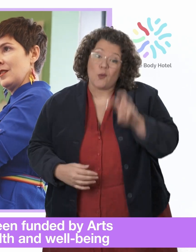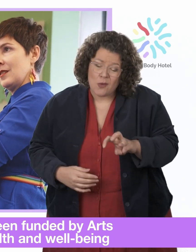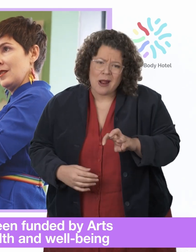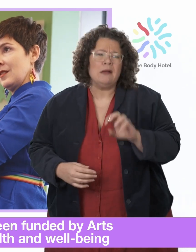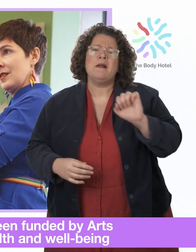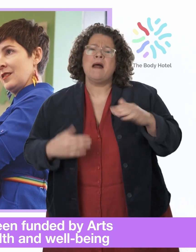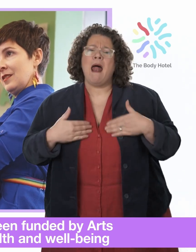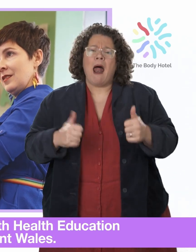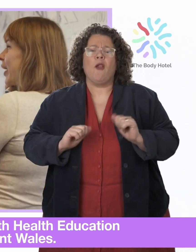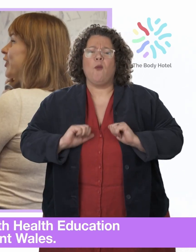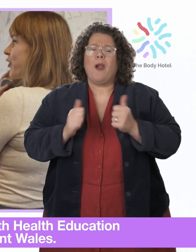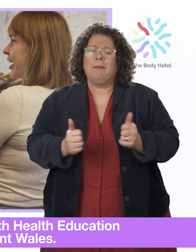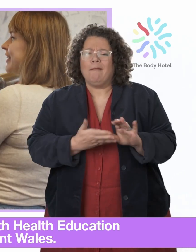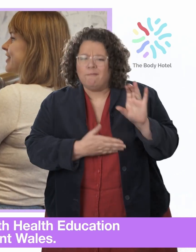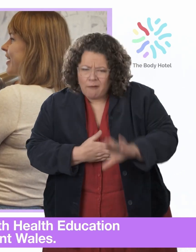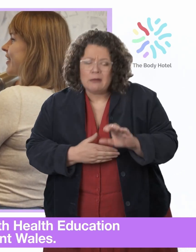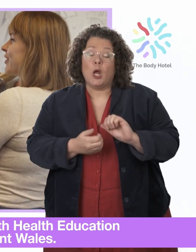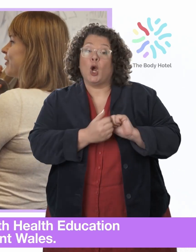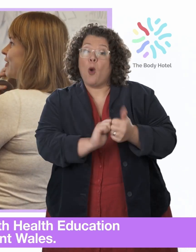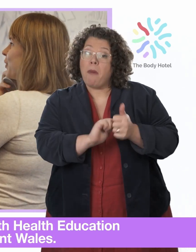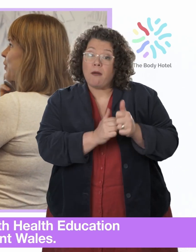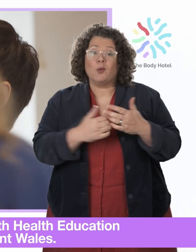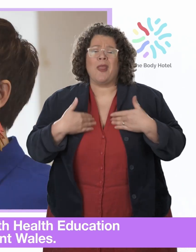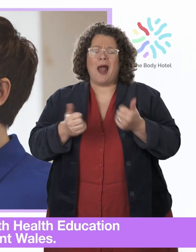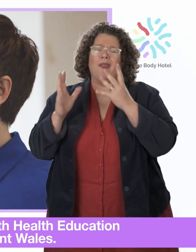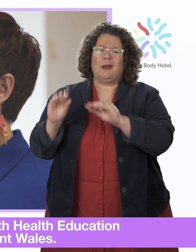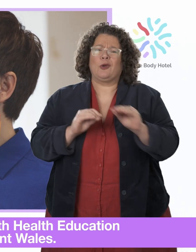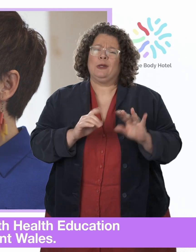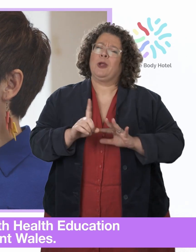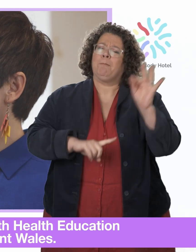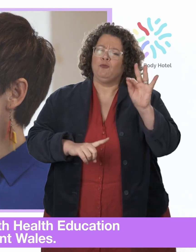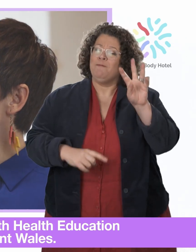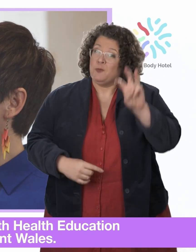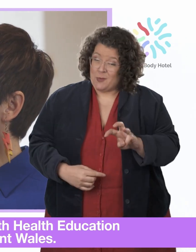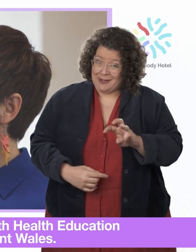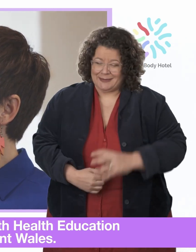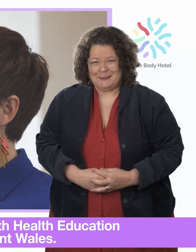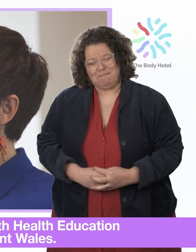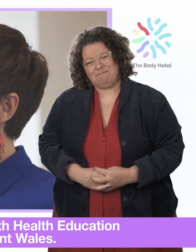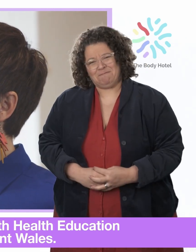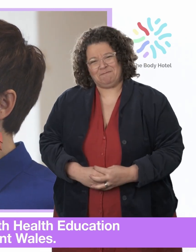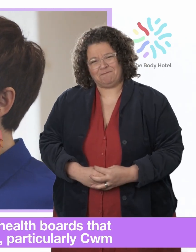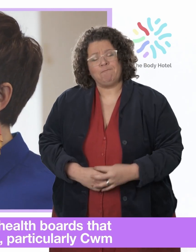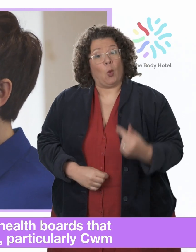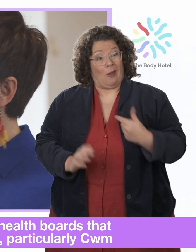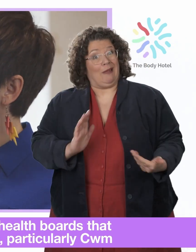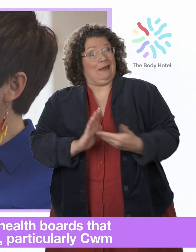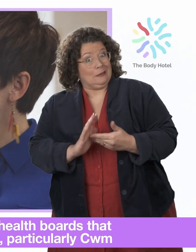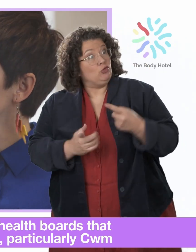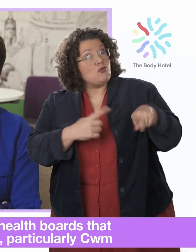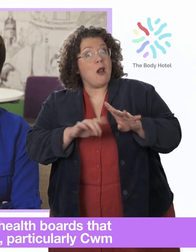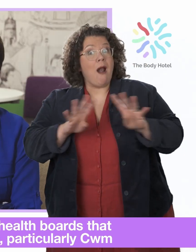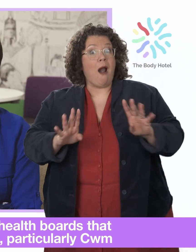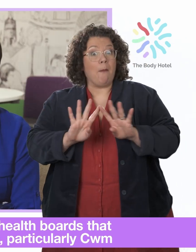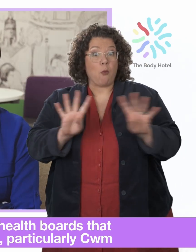Wales. They're a health and wellbeing fund and co-partnered with Health Education and Improvement Wales. And we also have